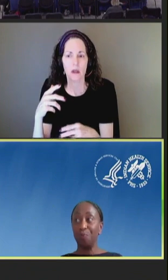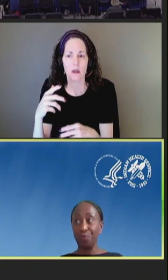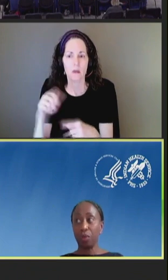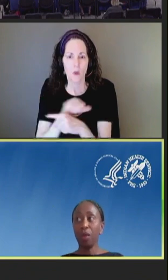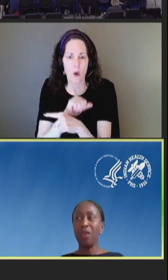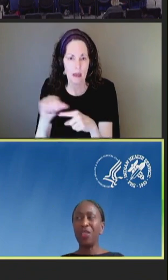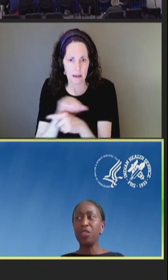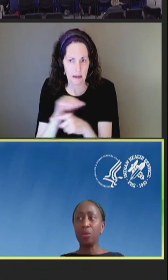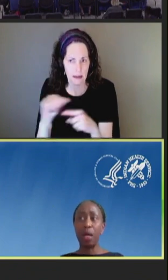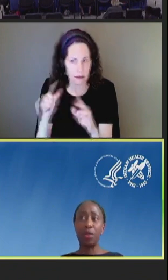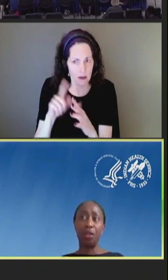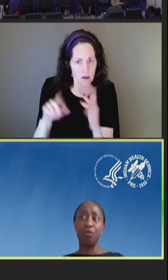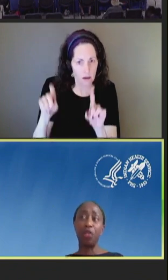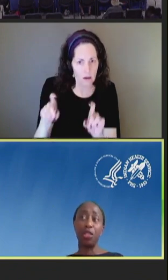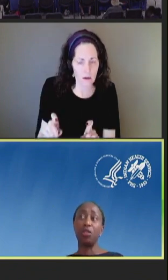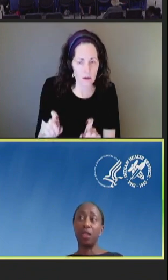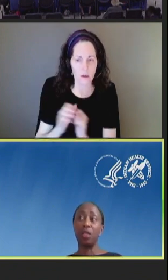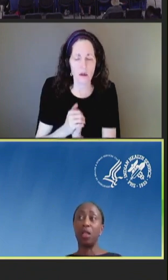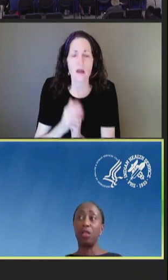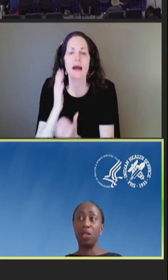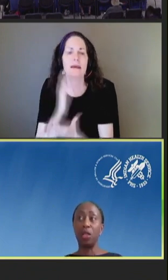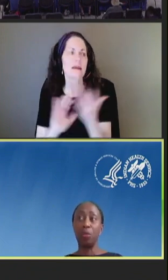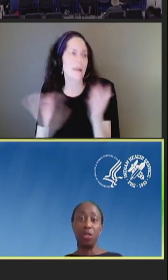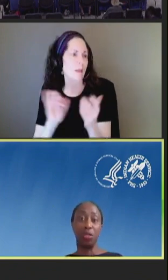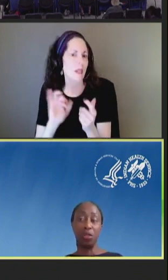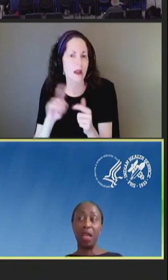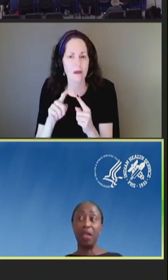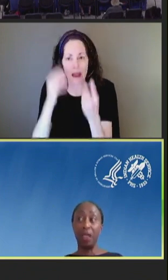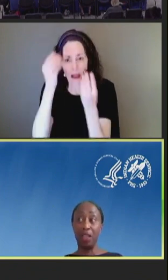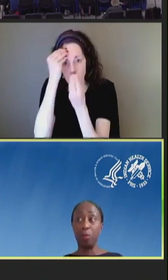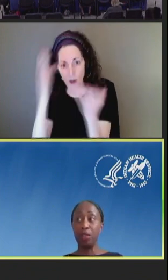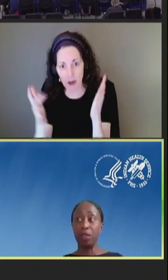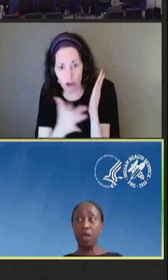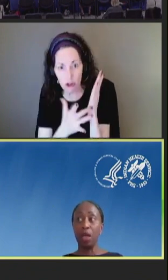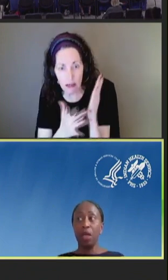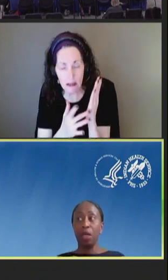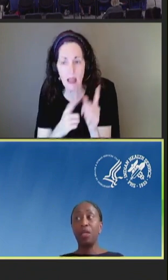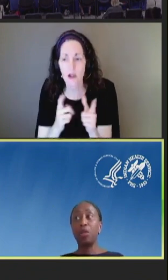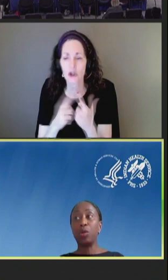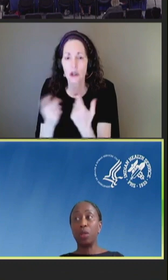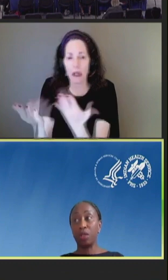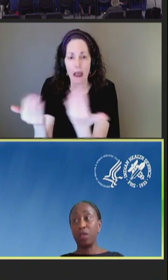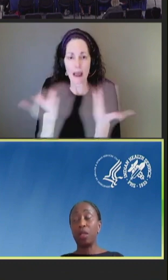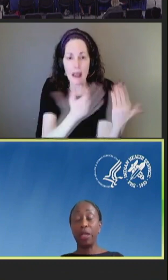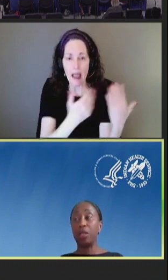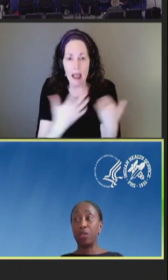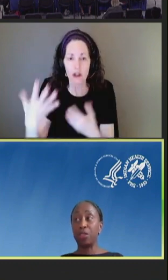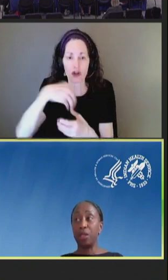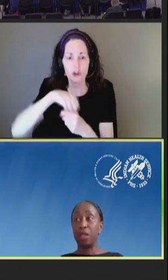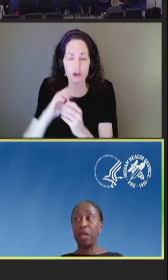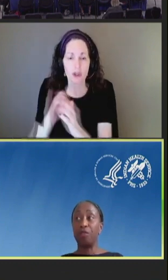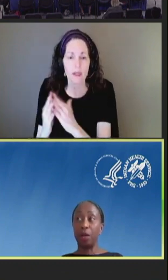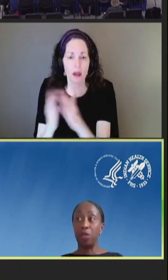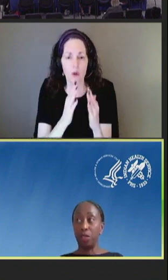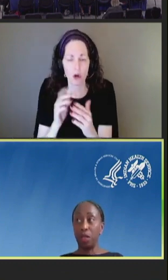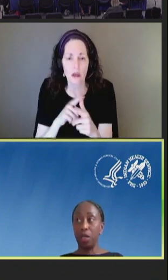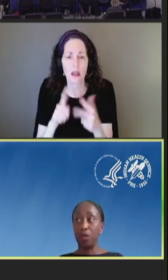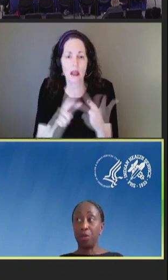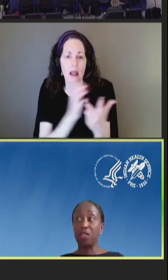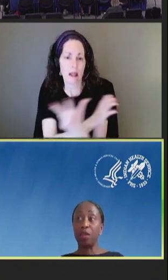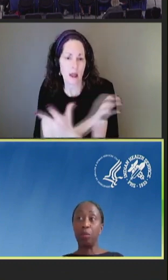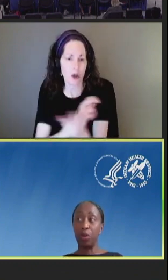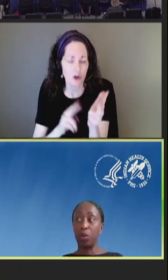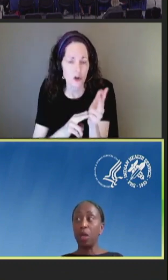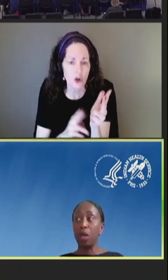include things around information technology, community engagement, clinic nursing, and pharmacy.